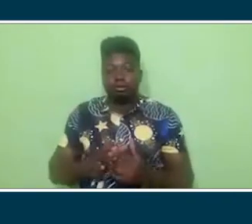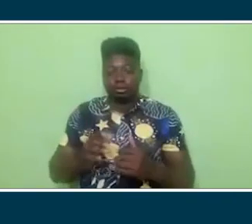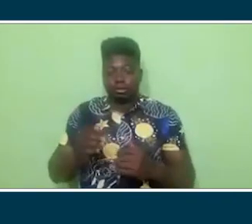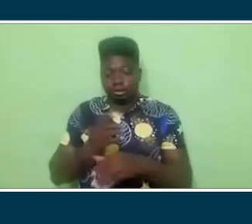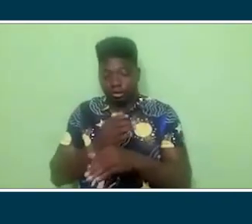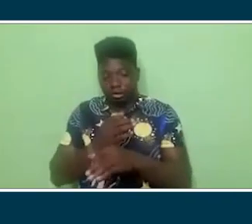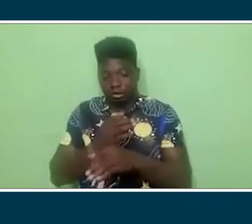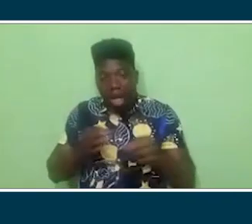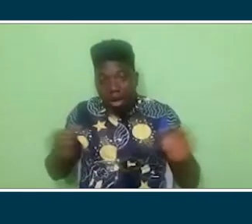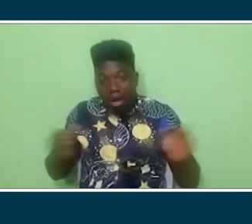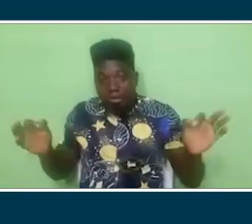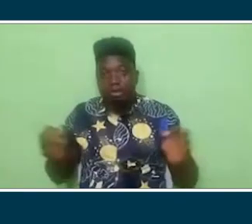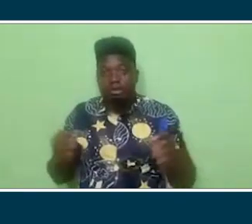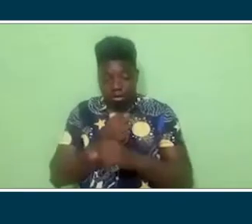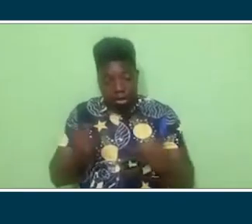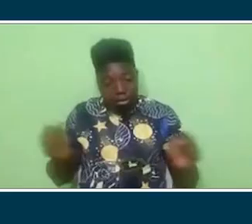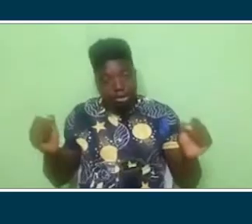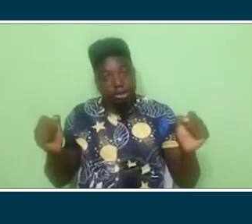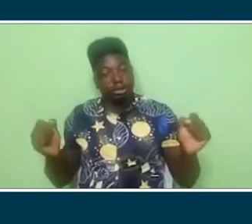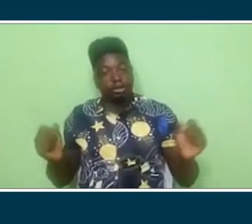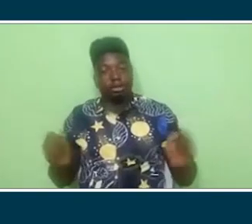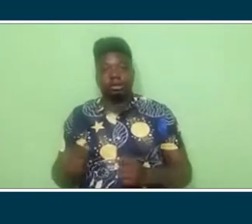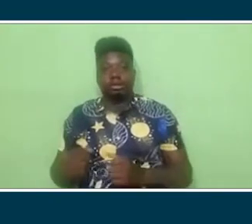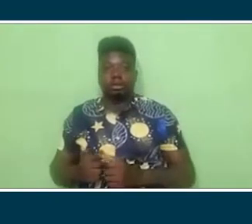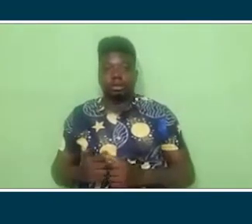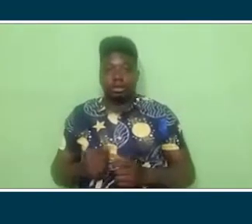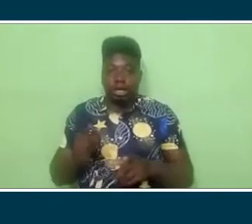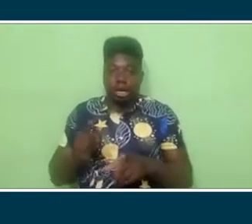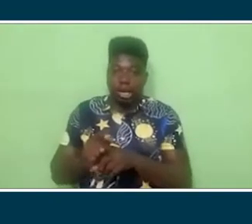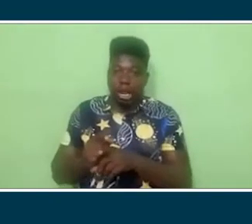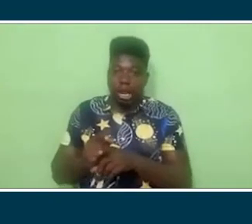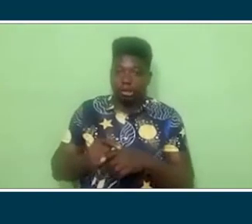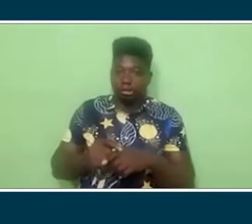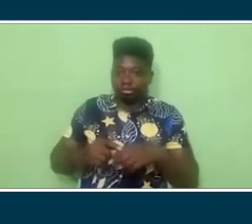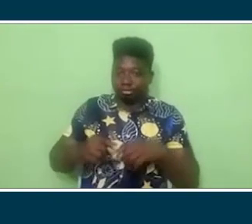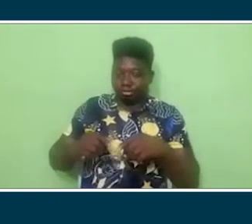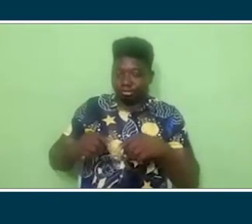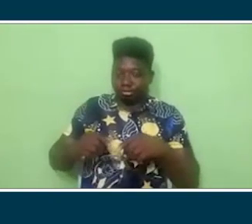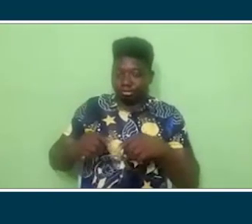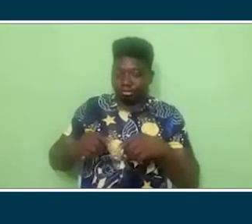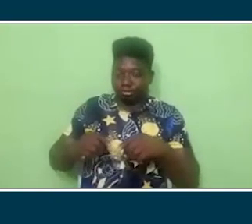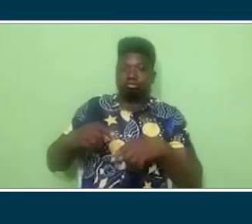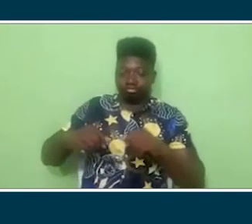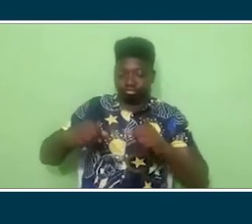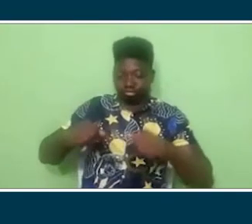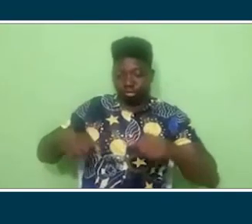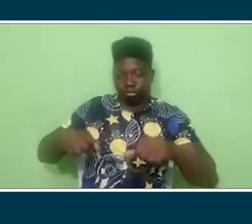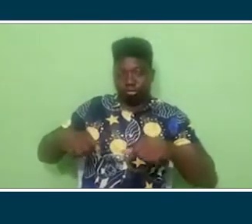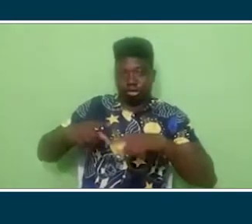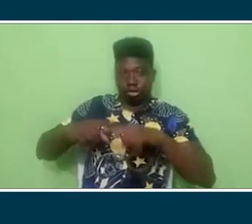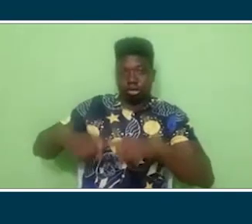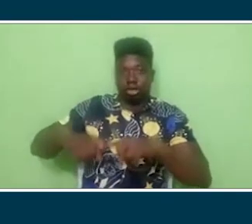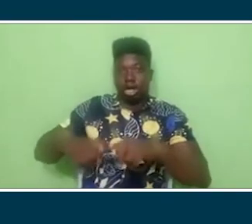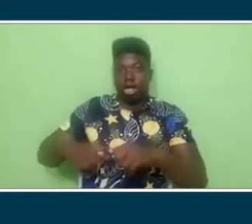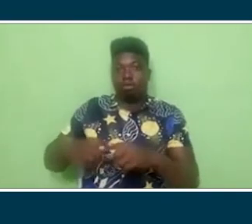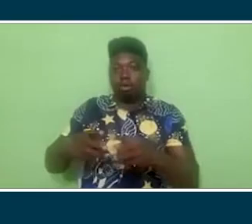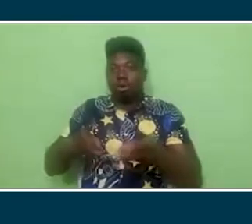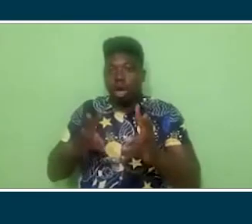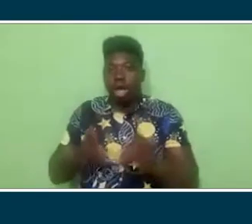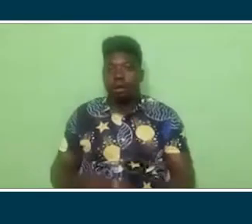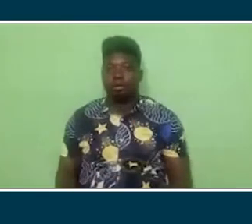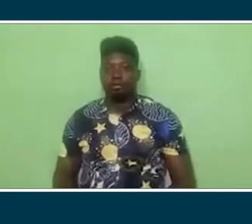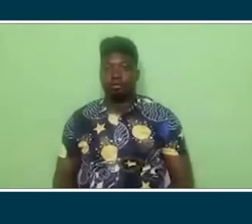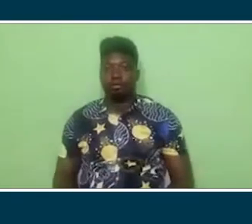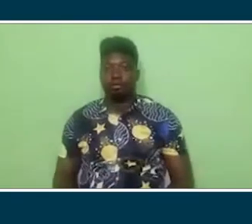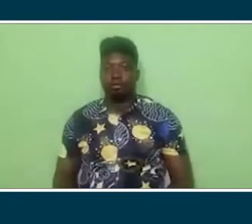moment, but there are some capacities that maybe come online in a more reliable way as we grow in our maturity and complexity.